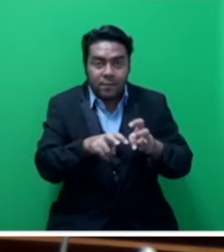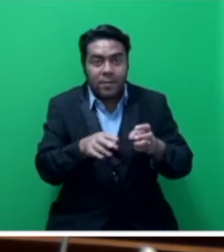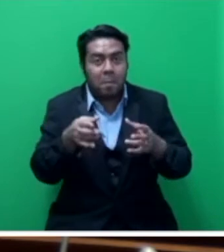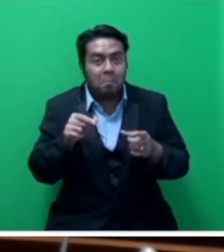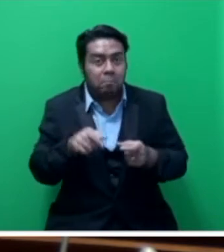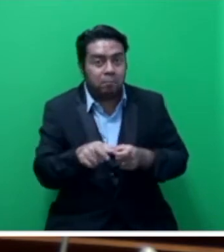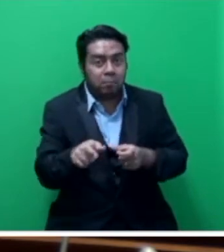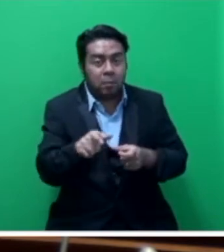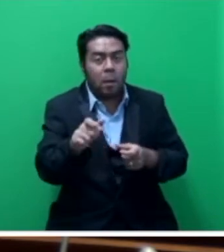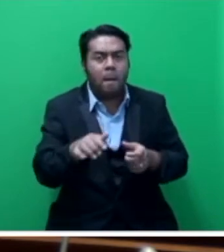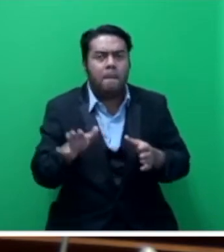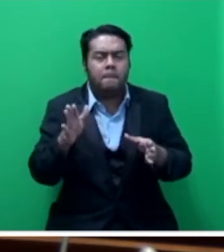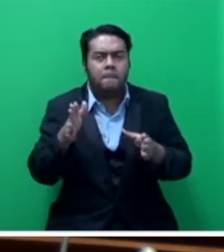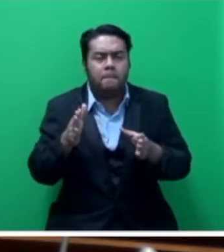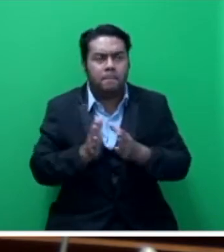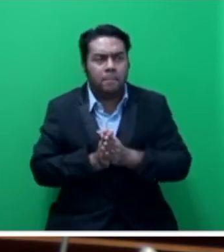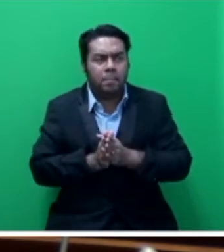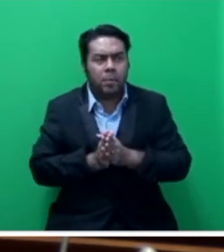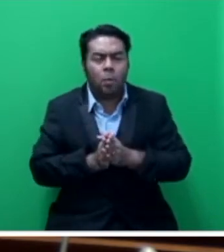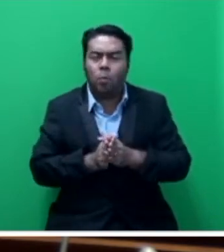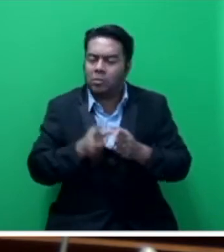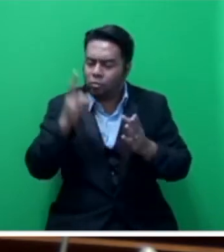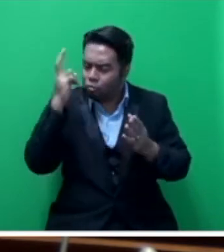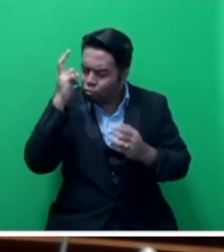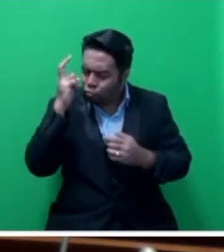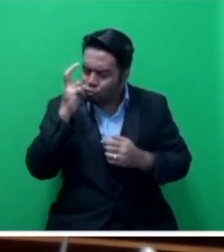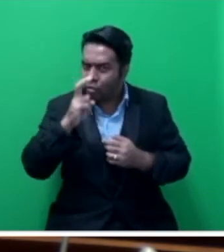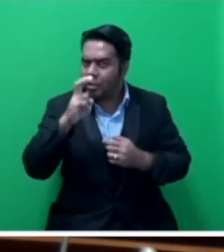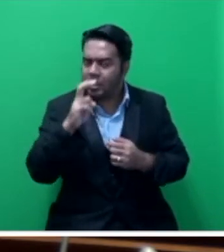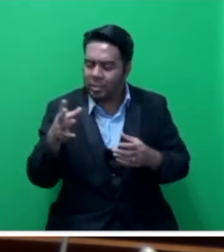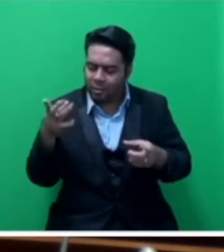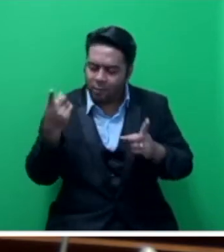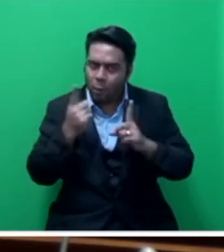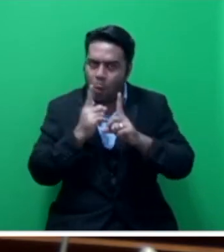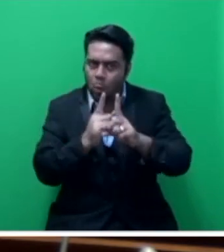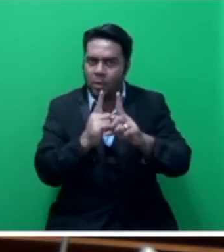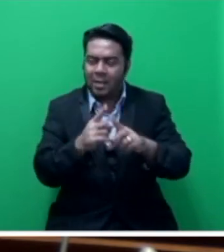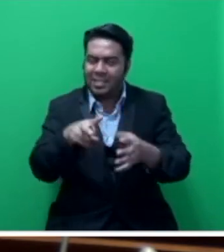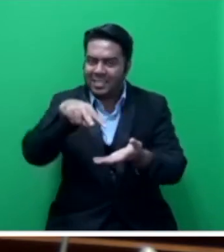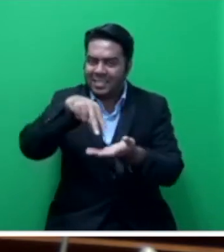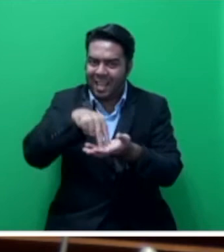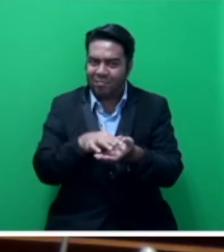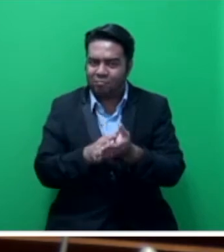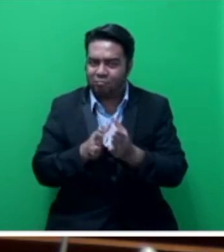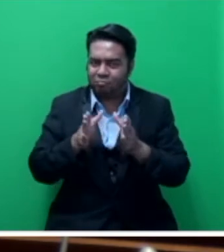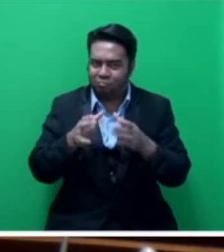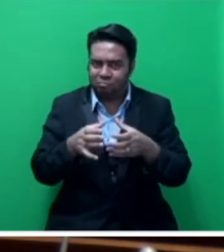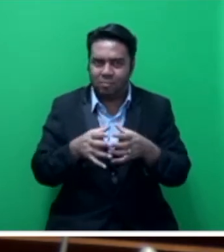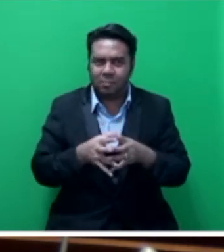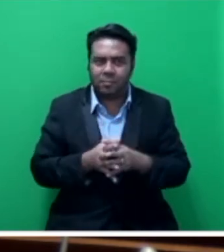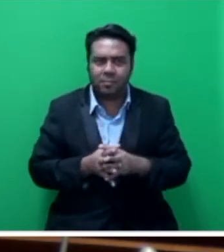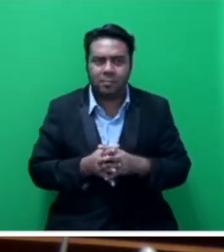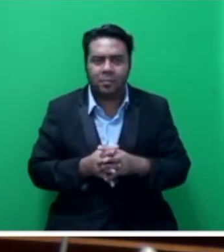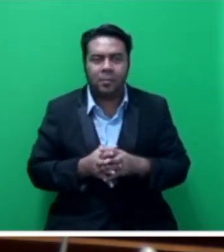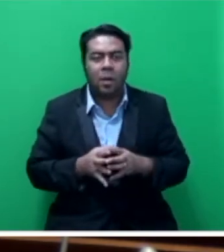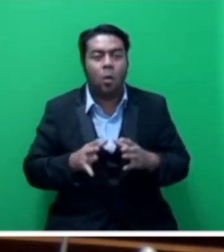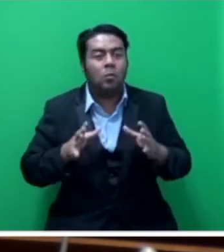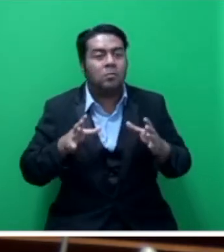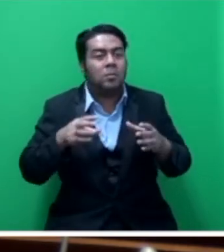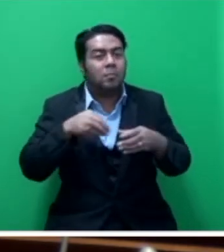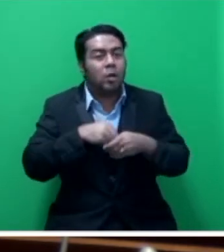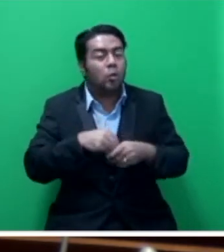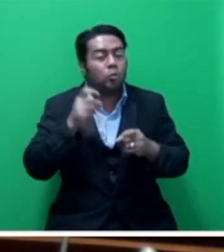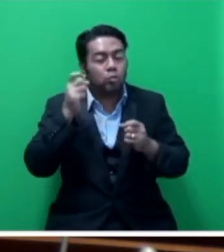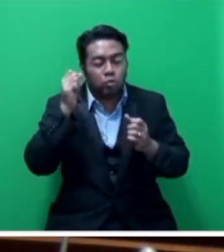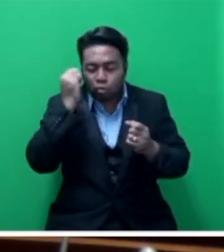were facilitated strictly in compliance with our standard international arrivals protocols, subject to strict